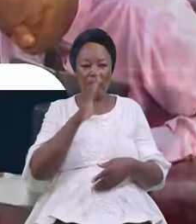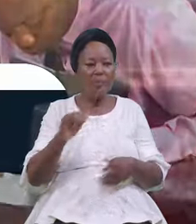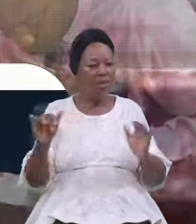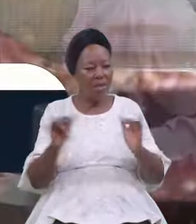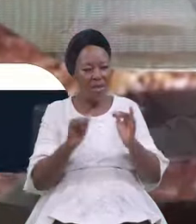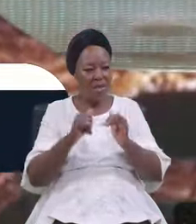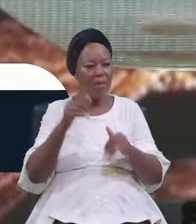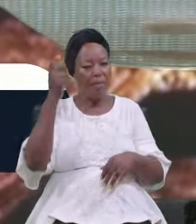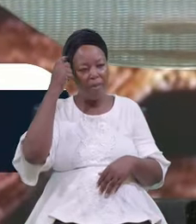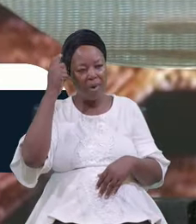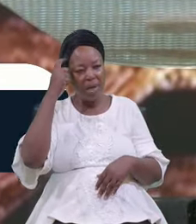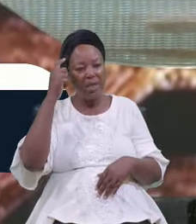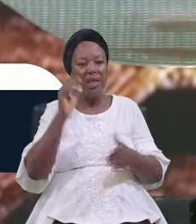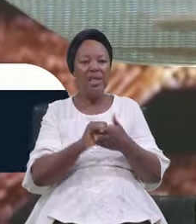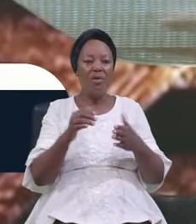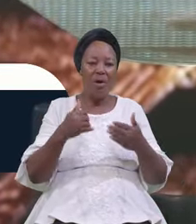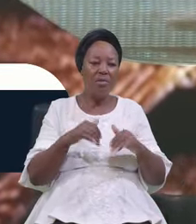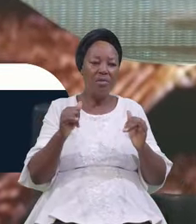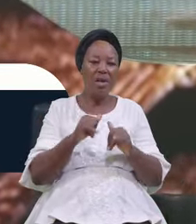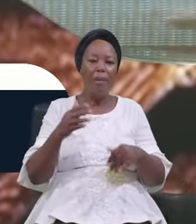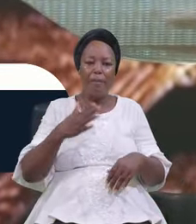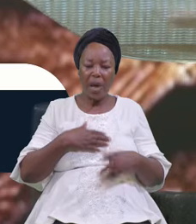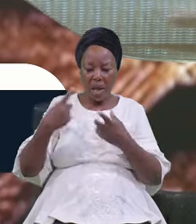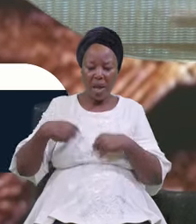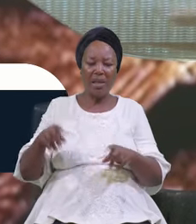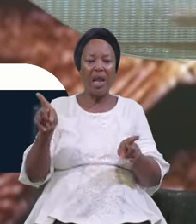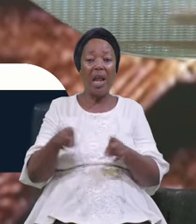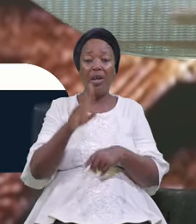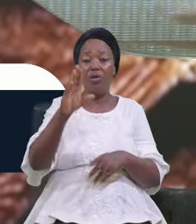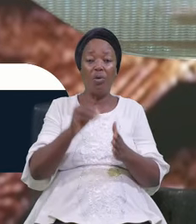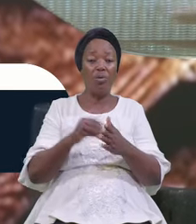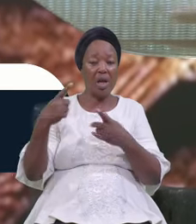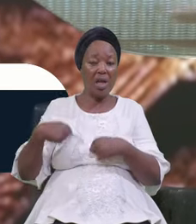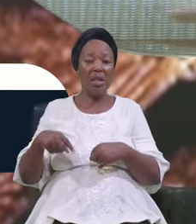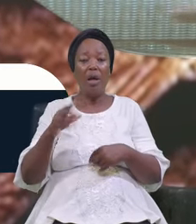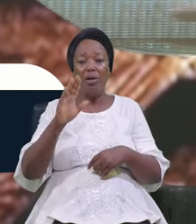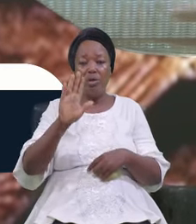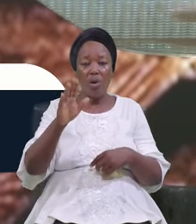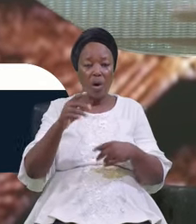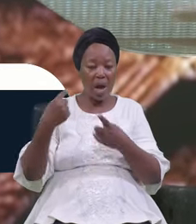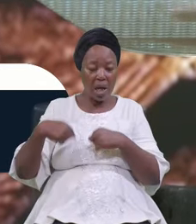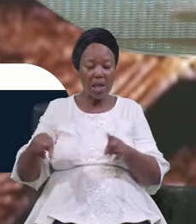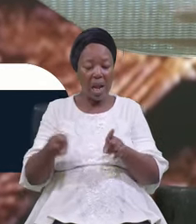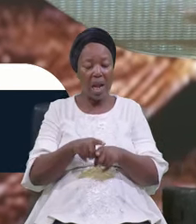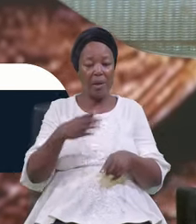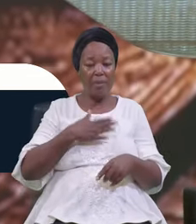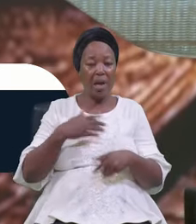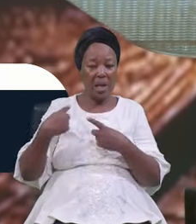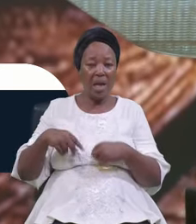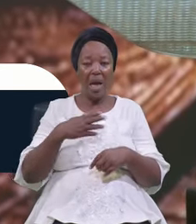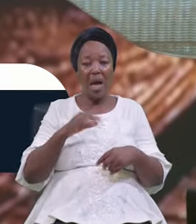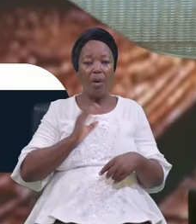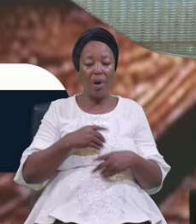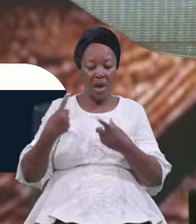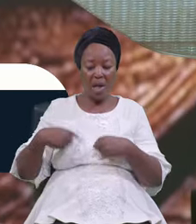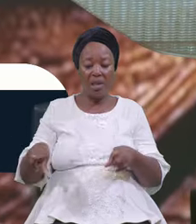be like-minded, my heart like your heart like my heart, our hearts like that